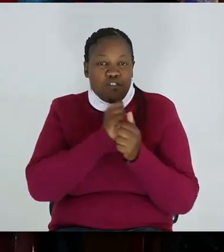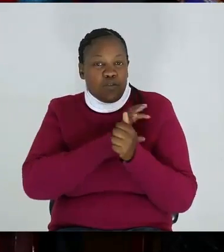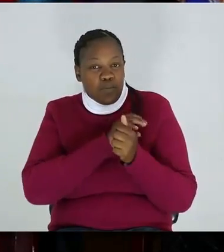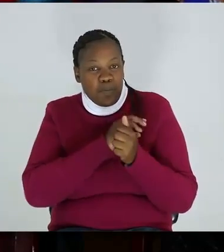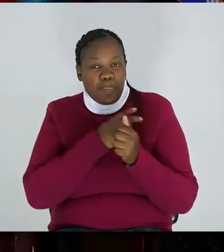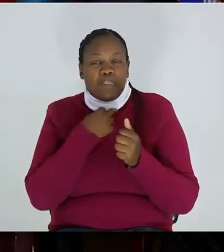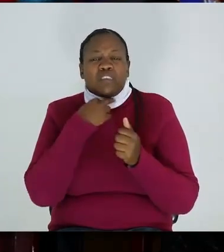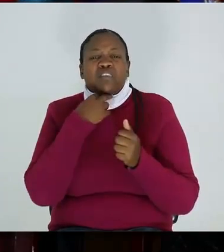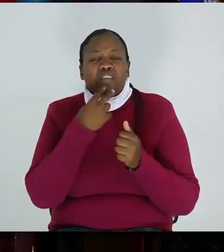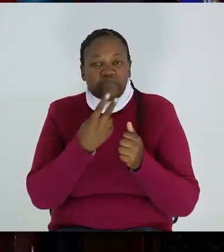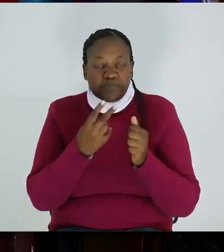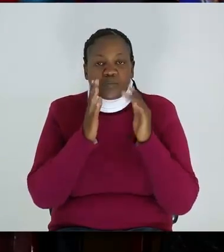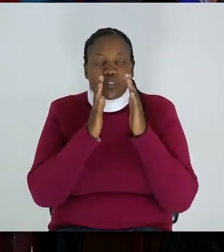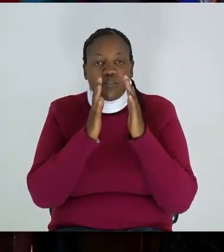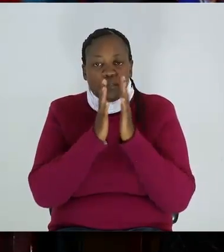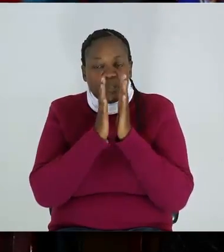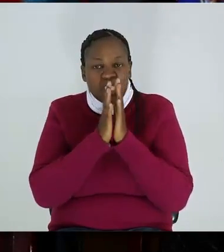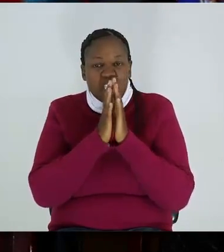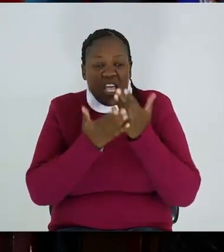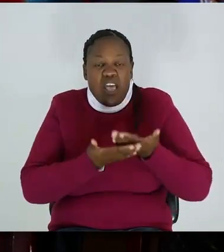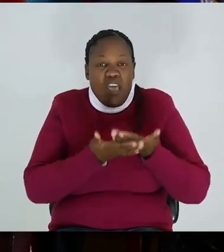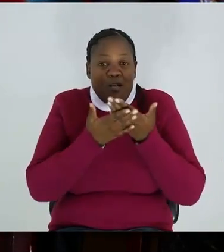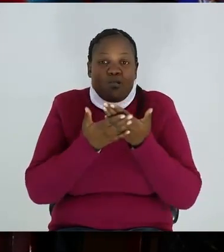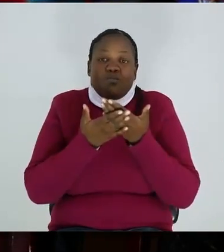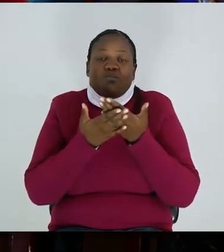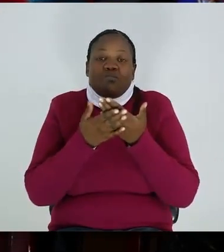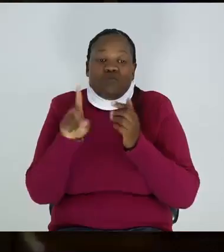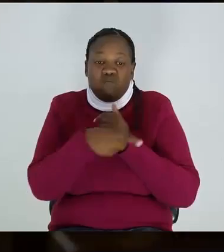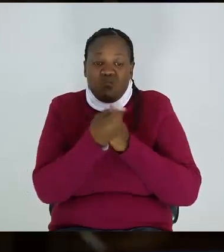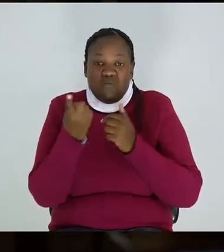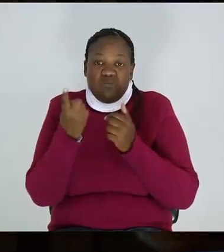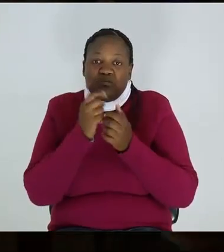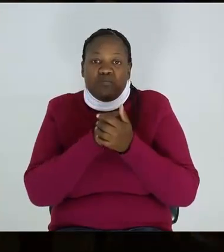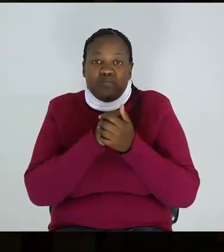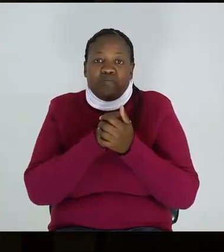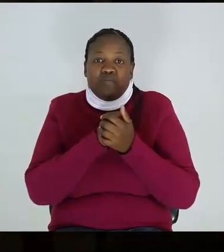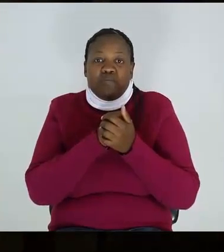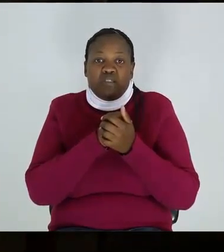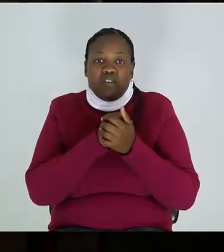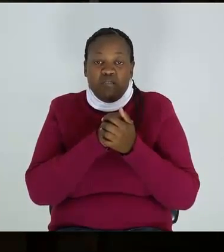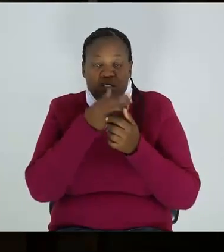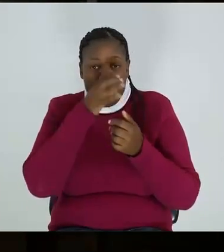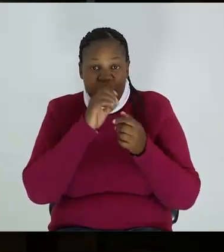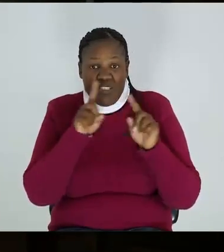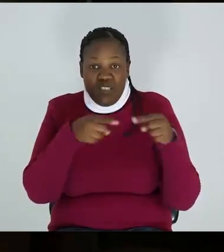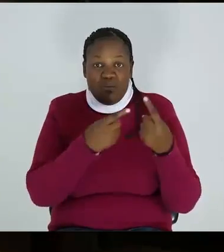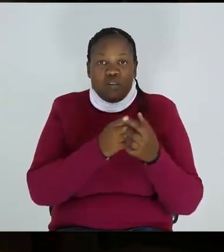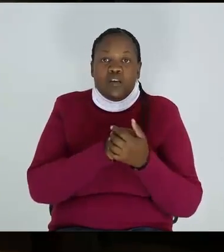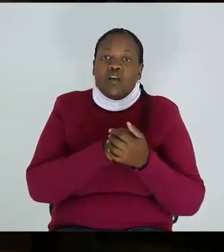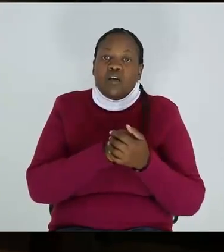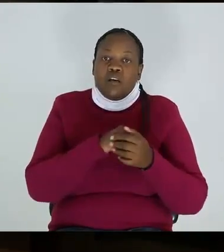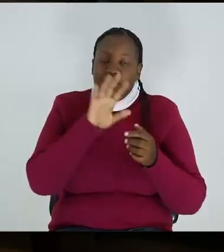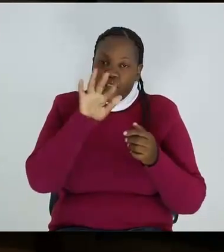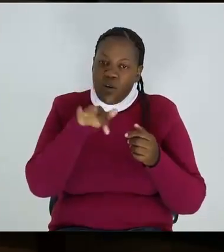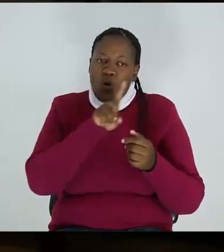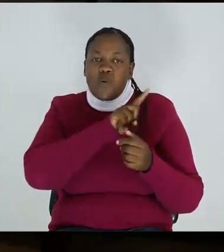literature. Would you please help us? I'll go get a drink for you.